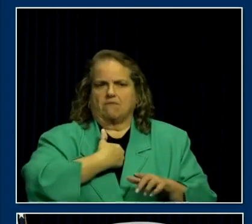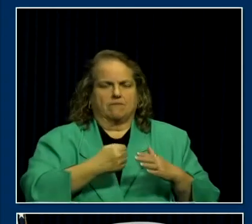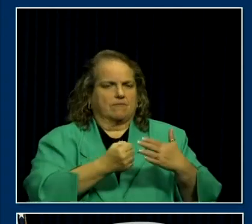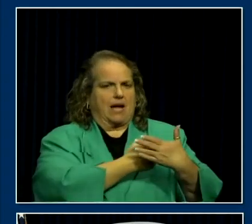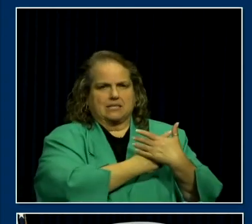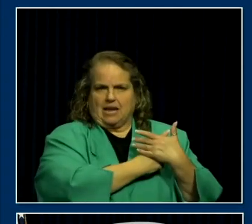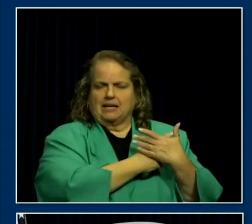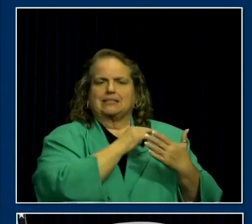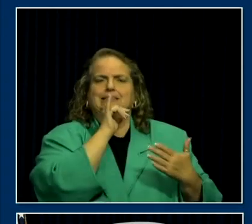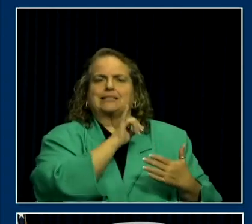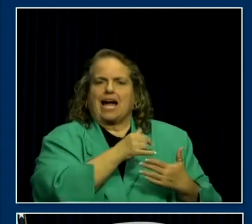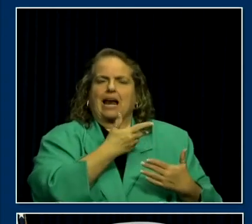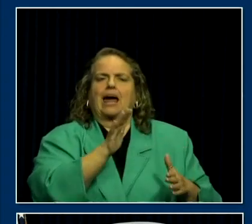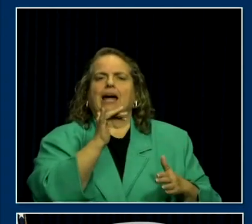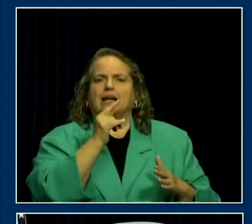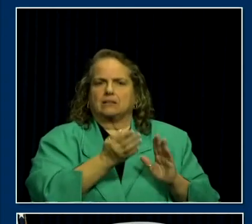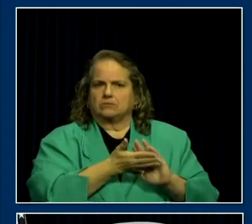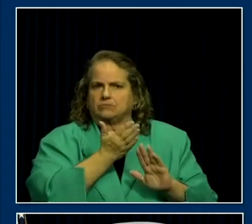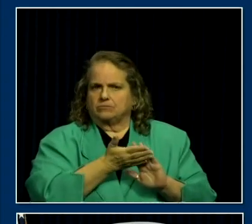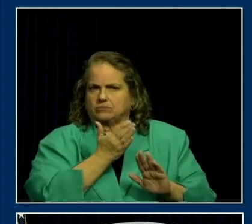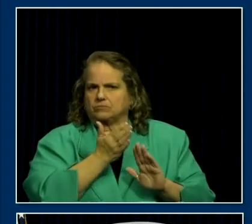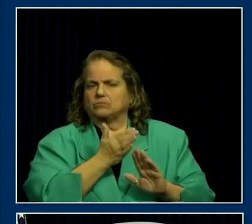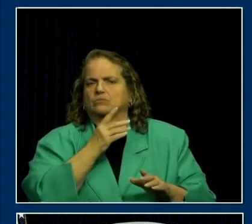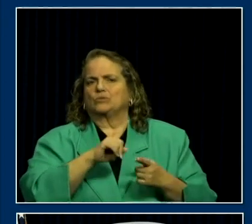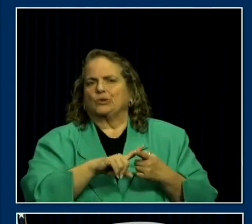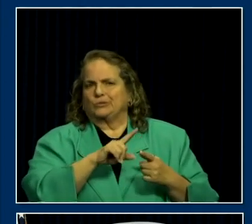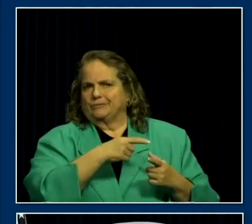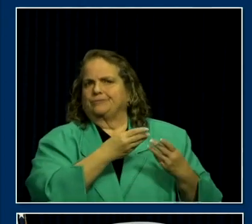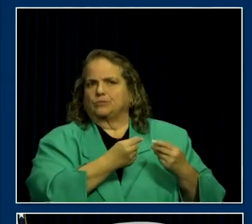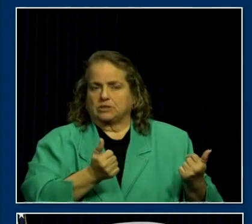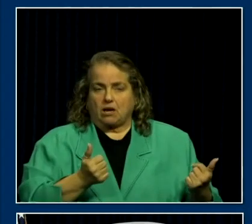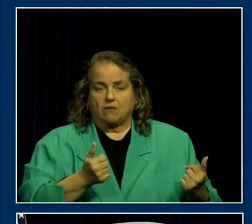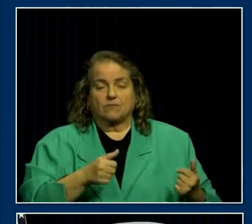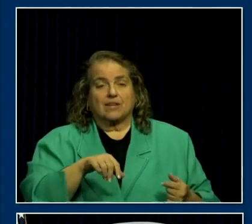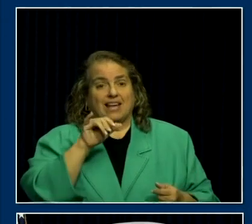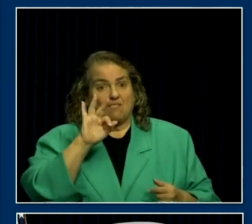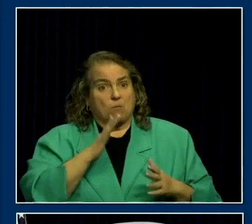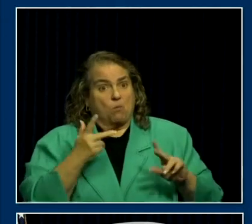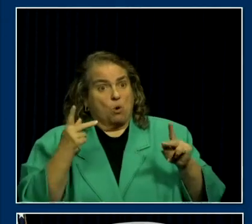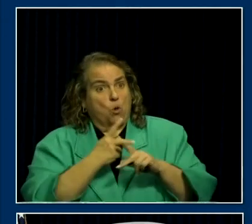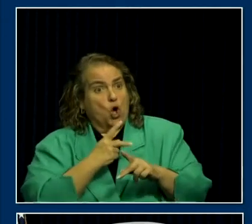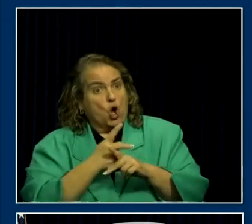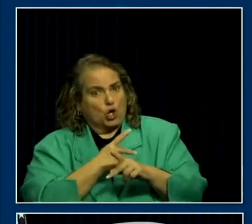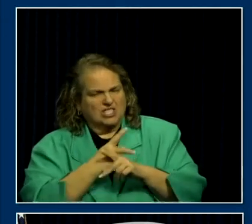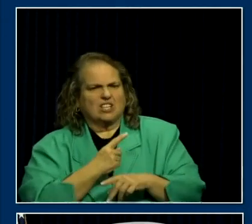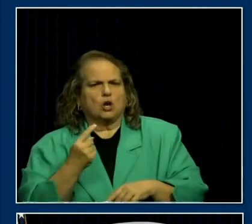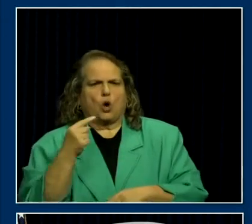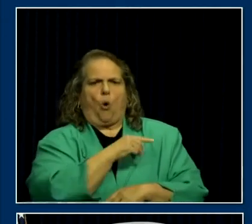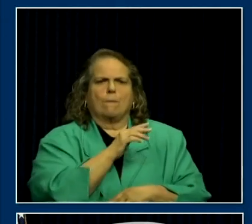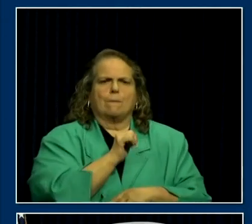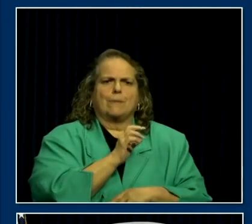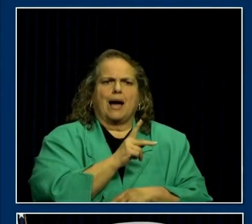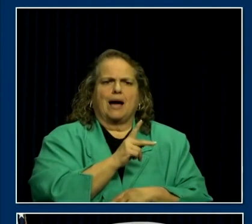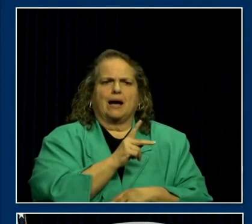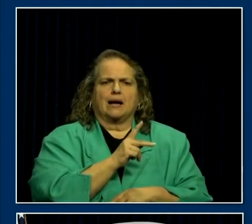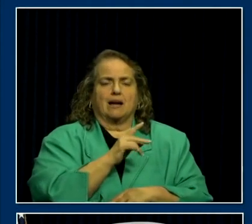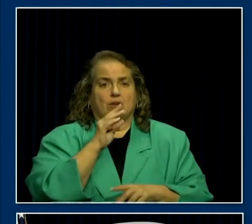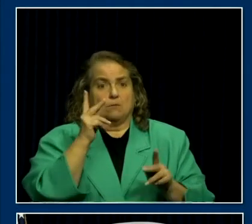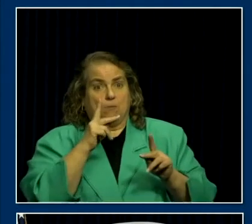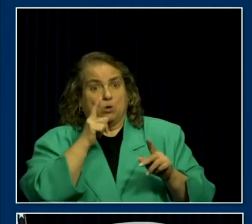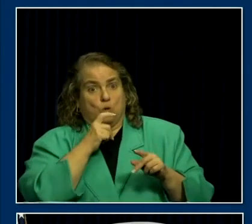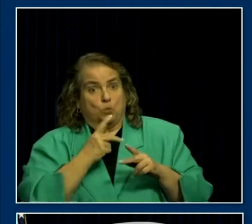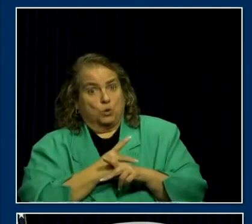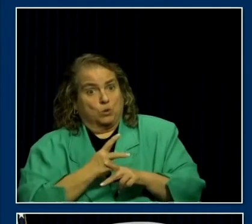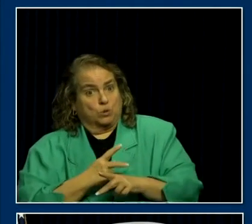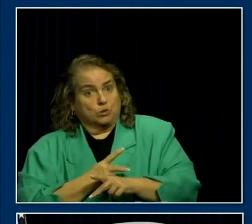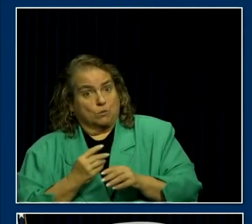you get worse, they're going to tell you come back, because that's what they're there for. And for the people who get worse and come back, then